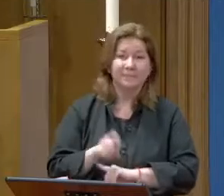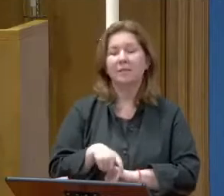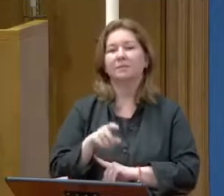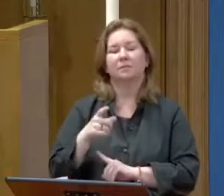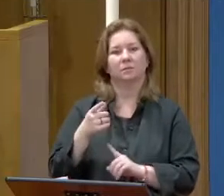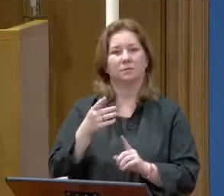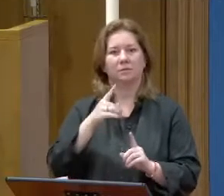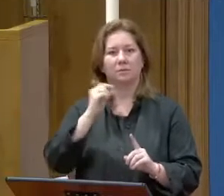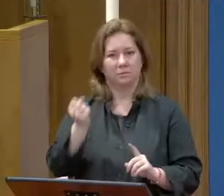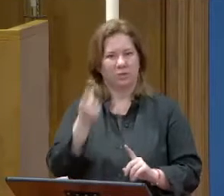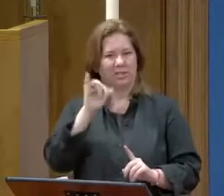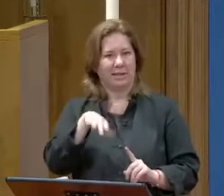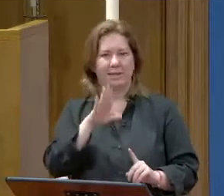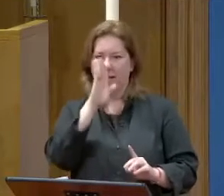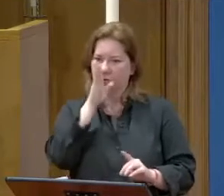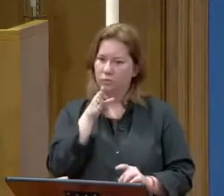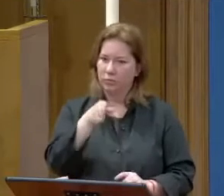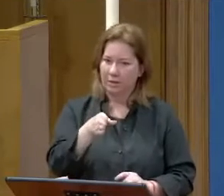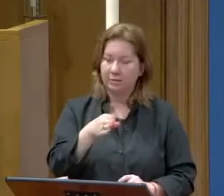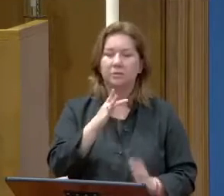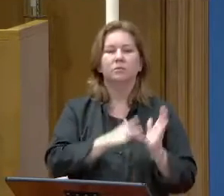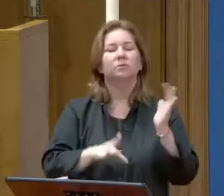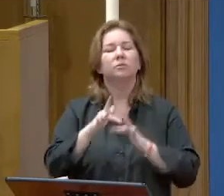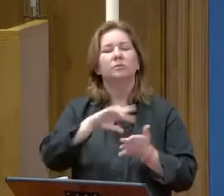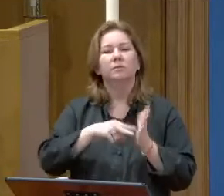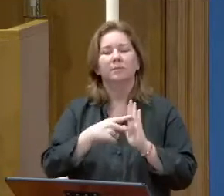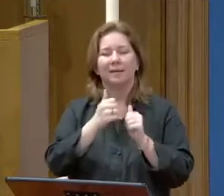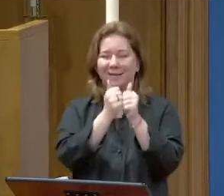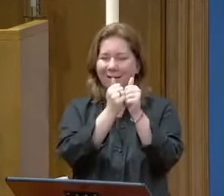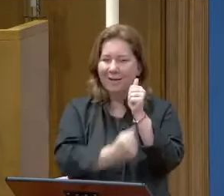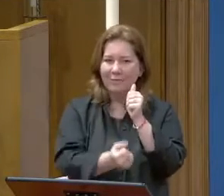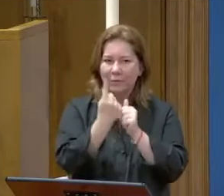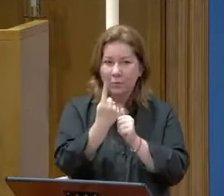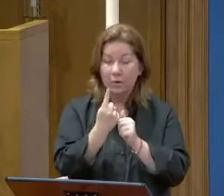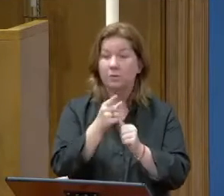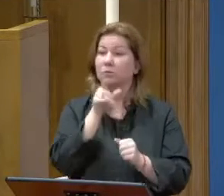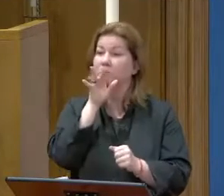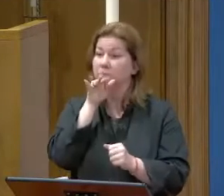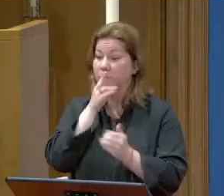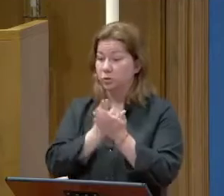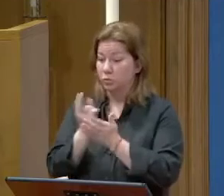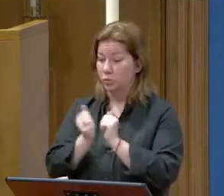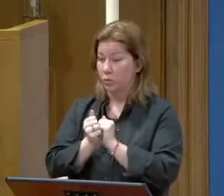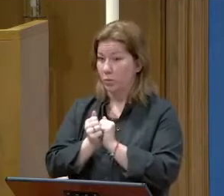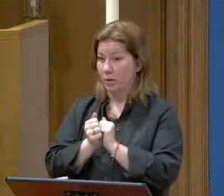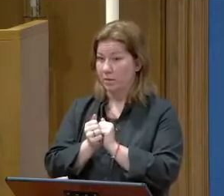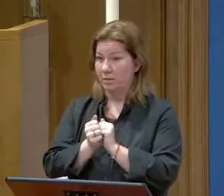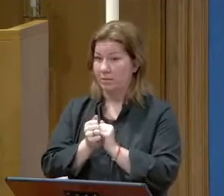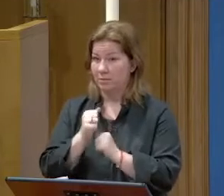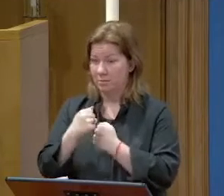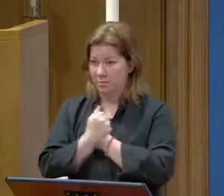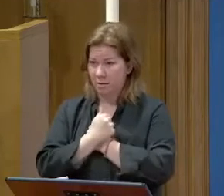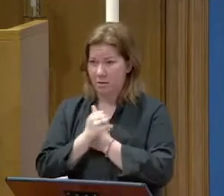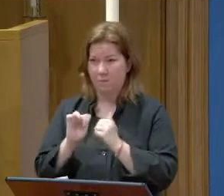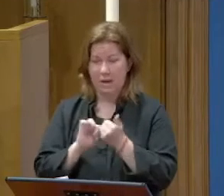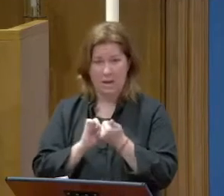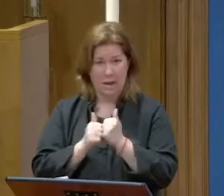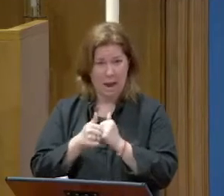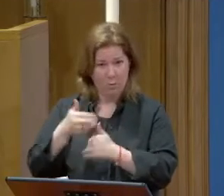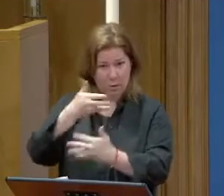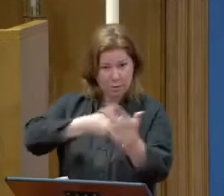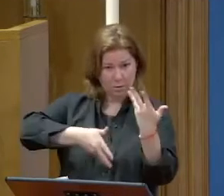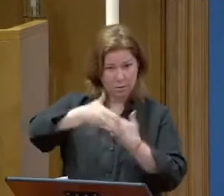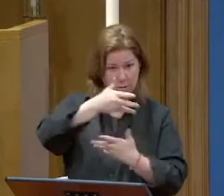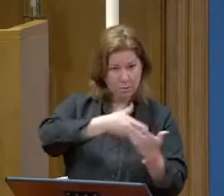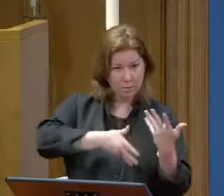Jesus means everyone. By speaking the truth in love, by the way we behave toward one another and our